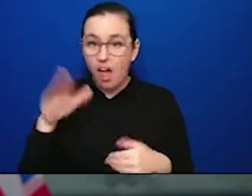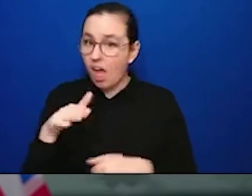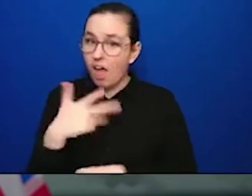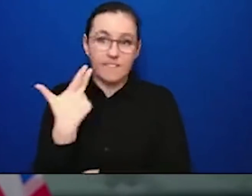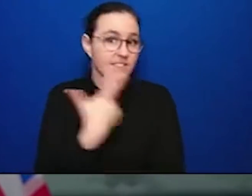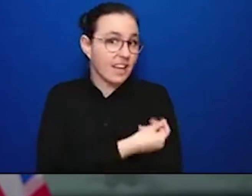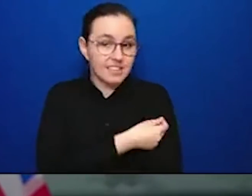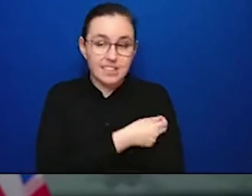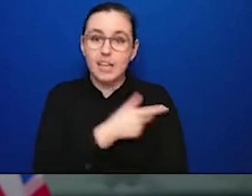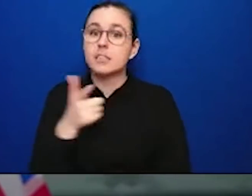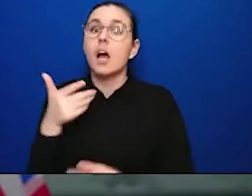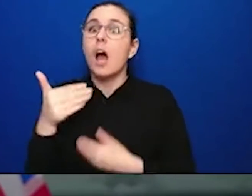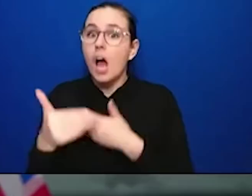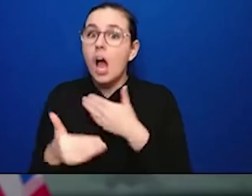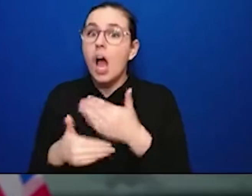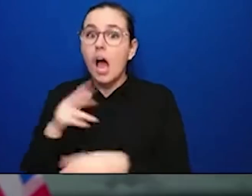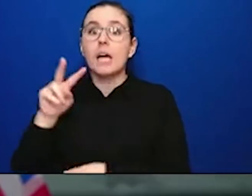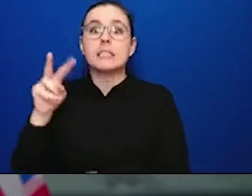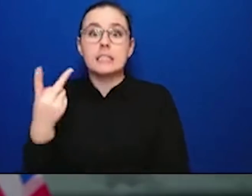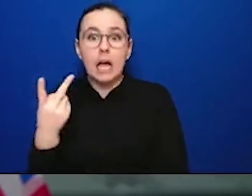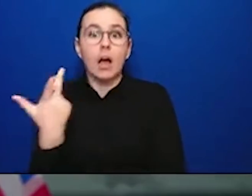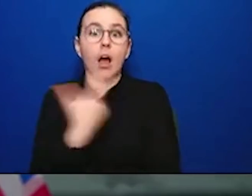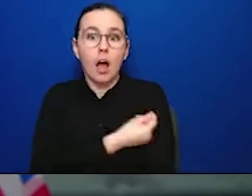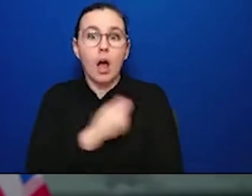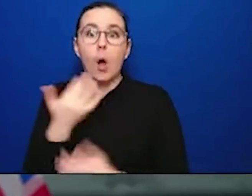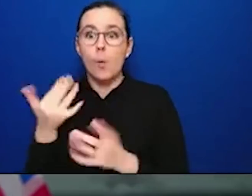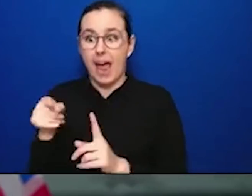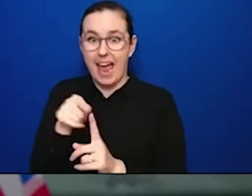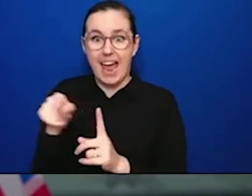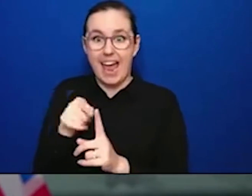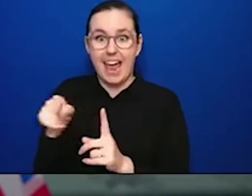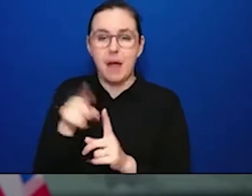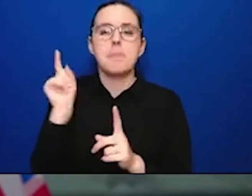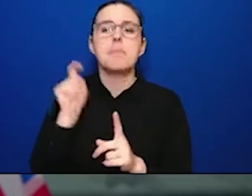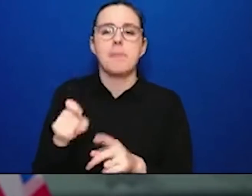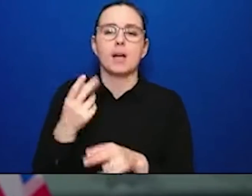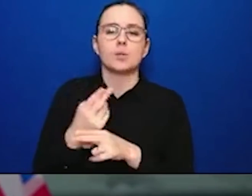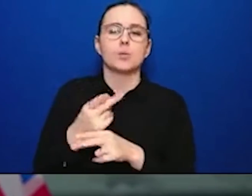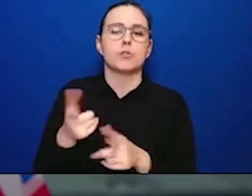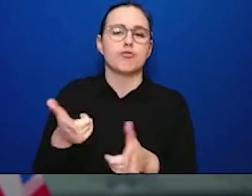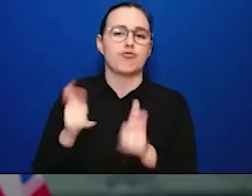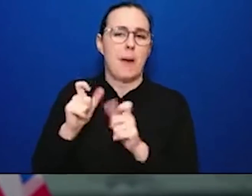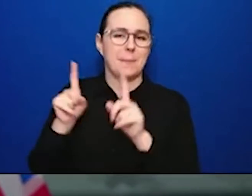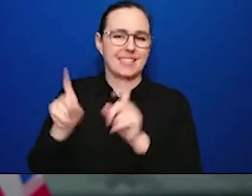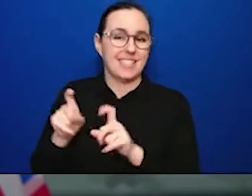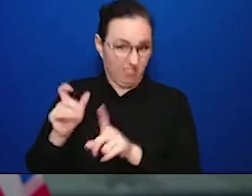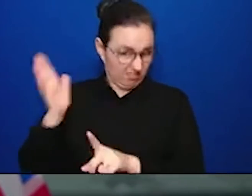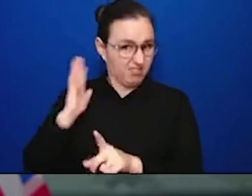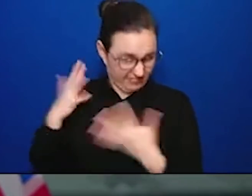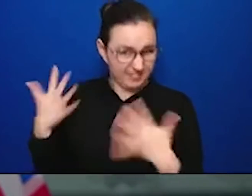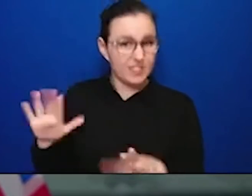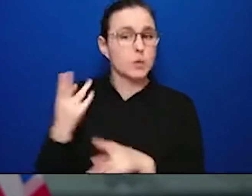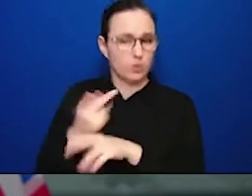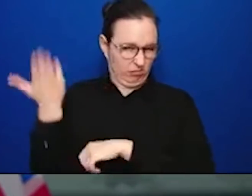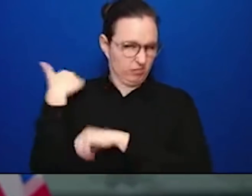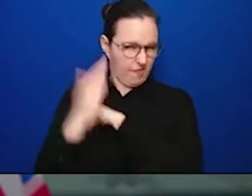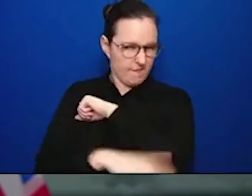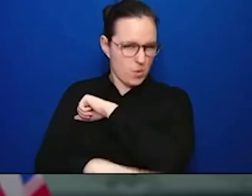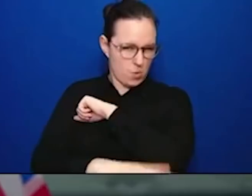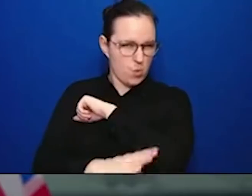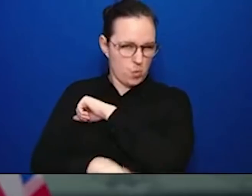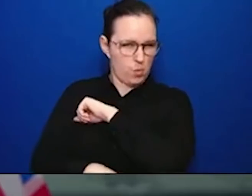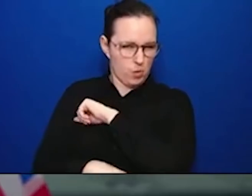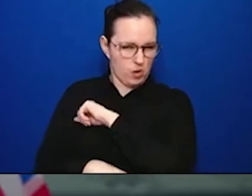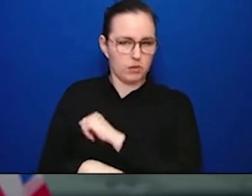until people got their second vaccine, etc. So they have been available. On the other hand, we have also designated specifically